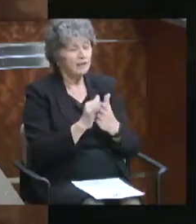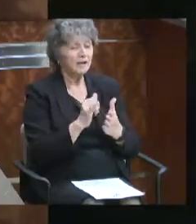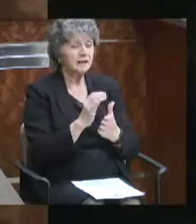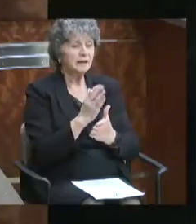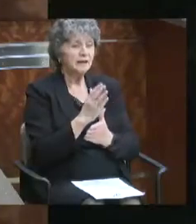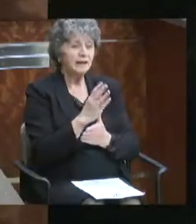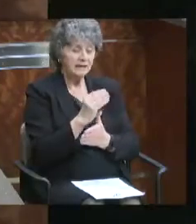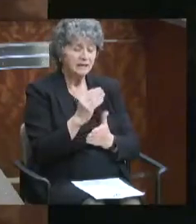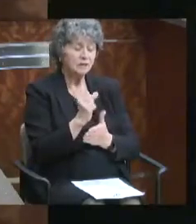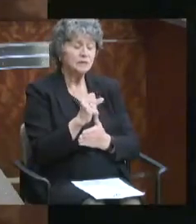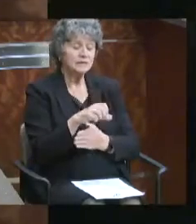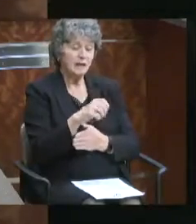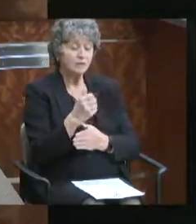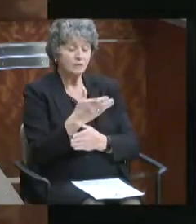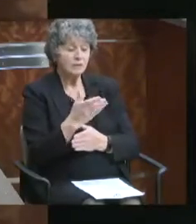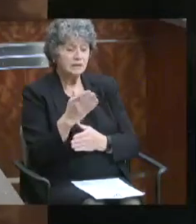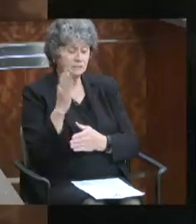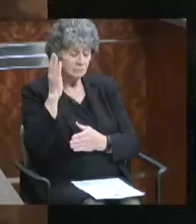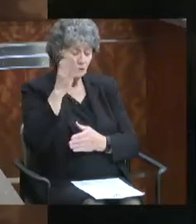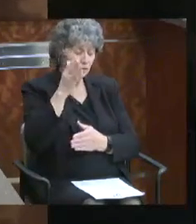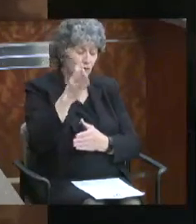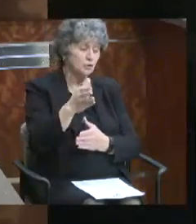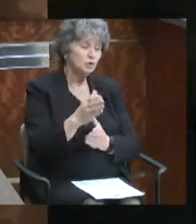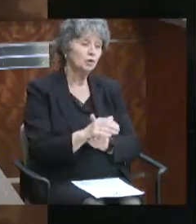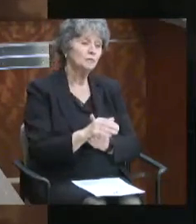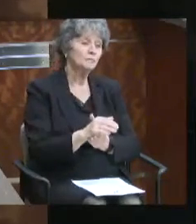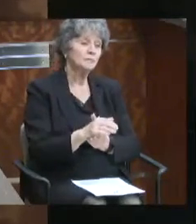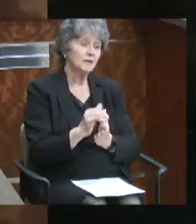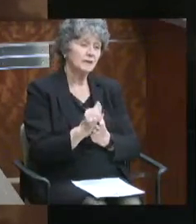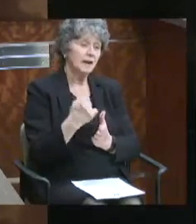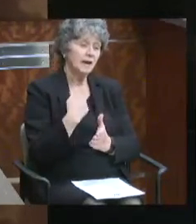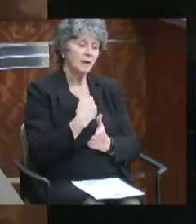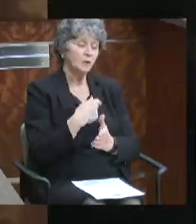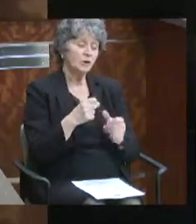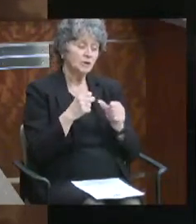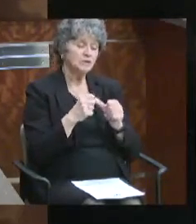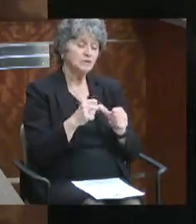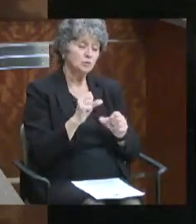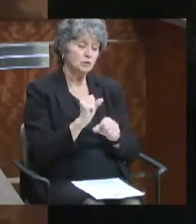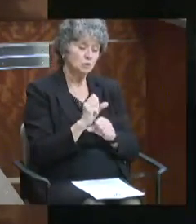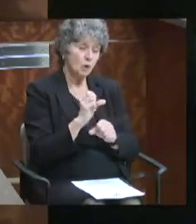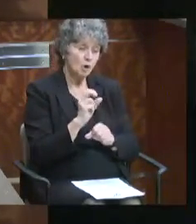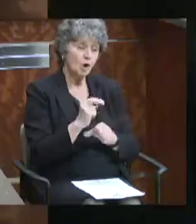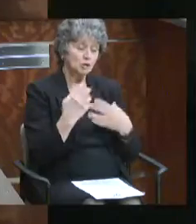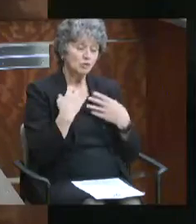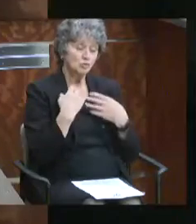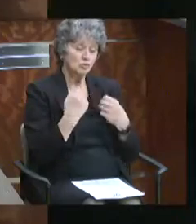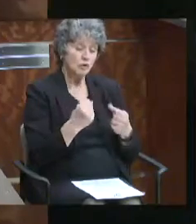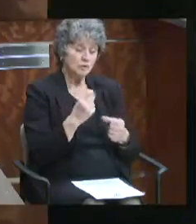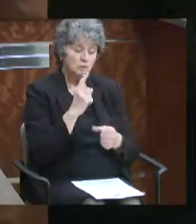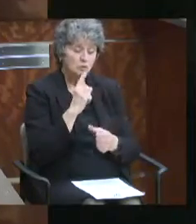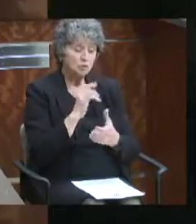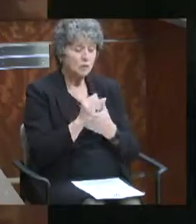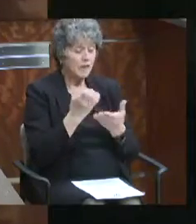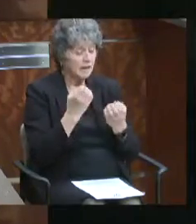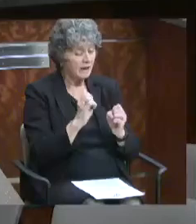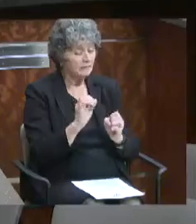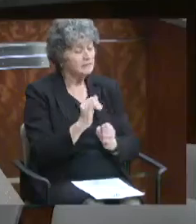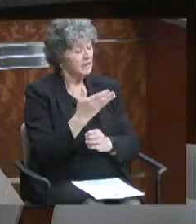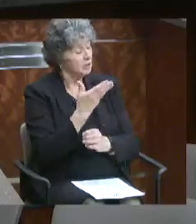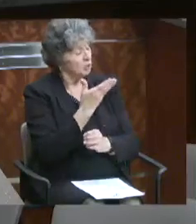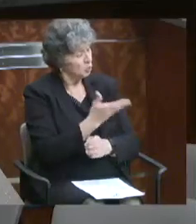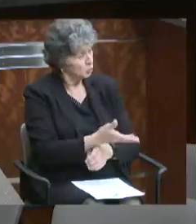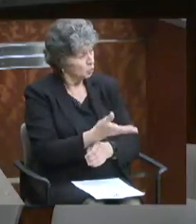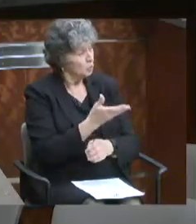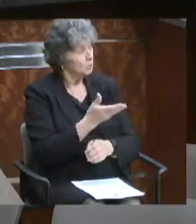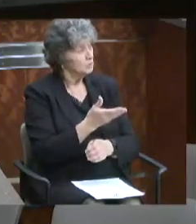coming up in the future that we're continuing to work on and strengthen to make sure that efforts like yours will be something